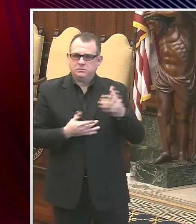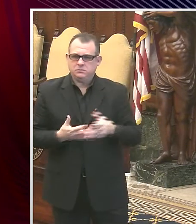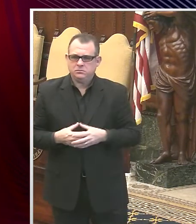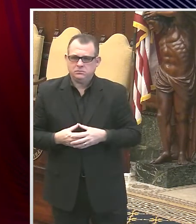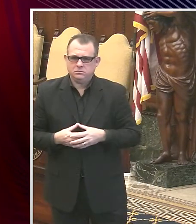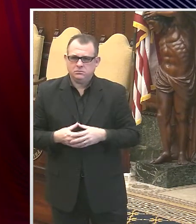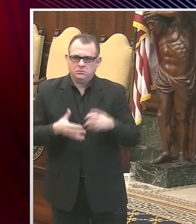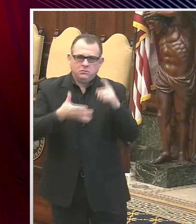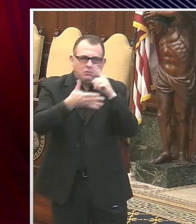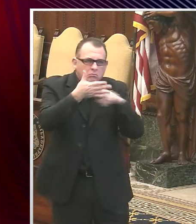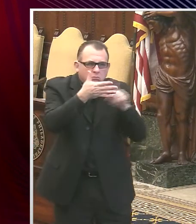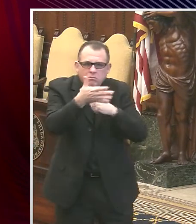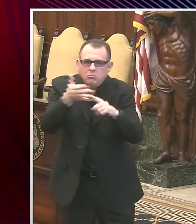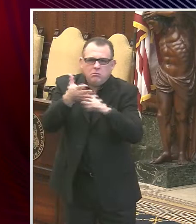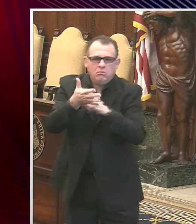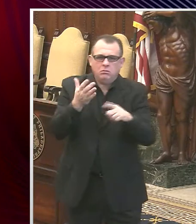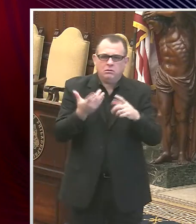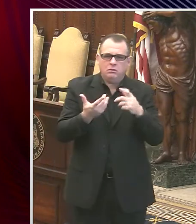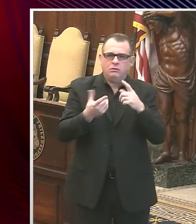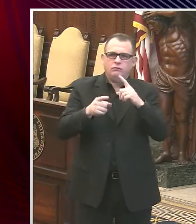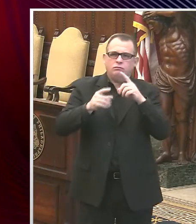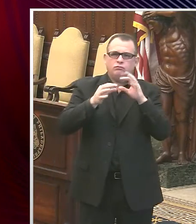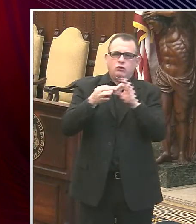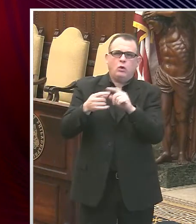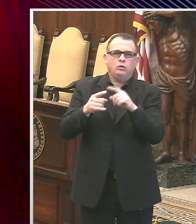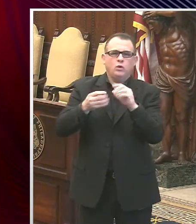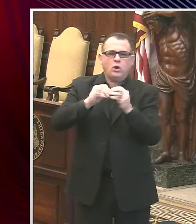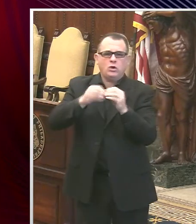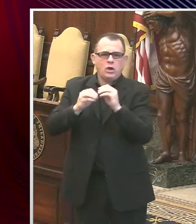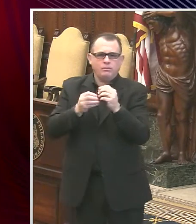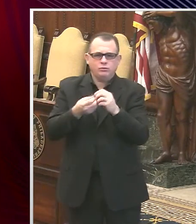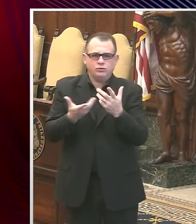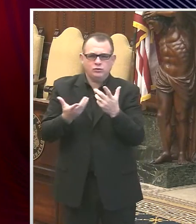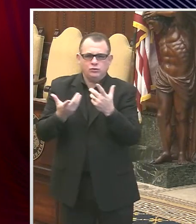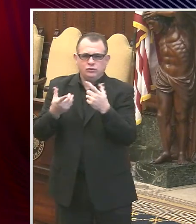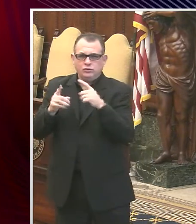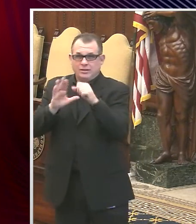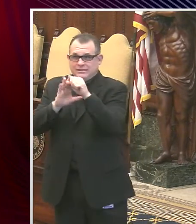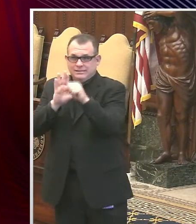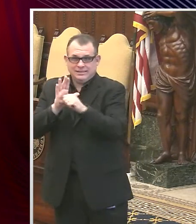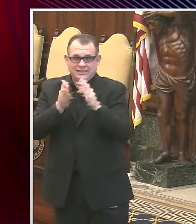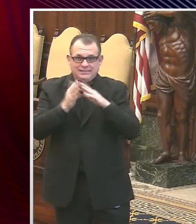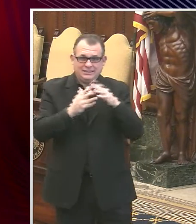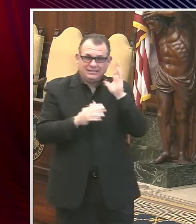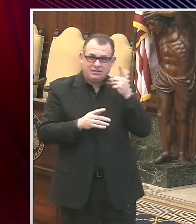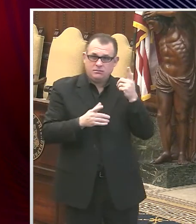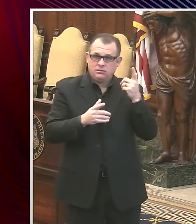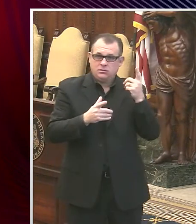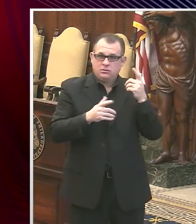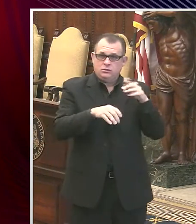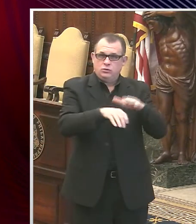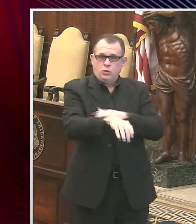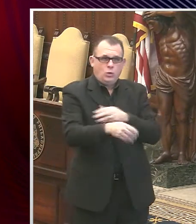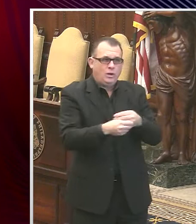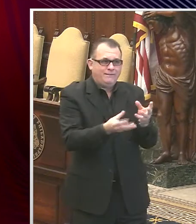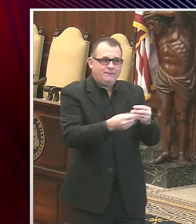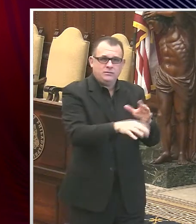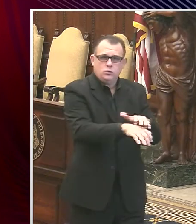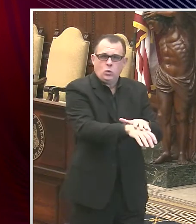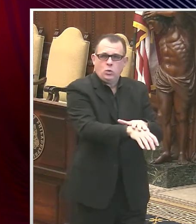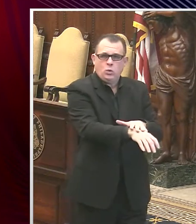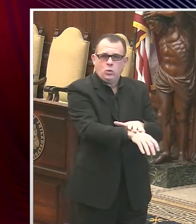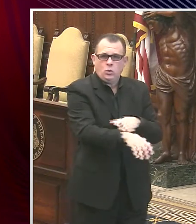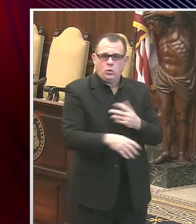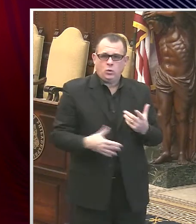state reporting, saying that the reporting numbers either appear to be slow or that the states and cities appear to be slow in giving the